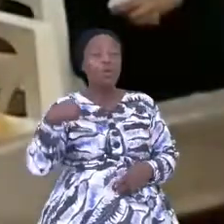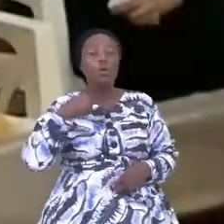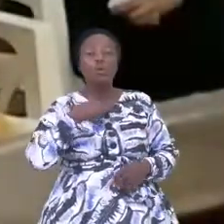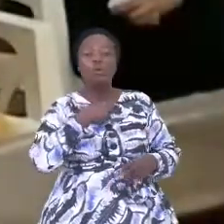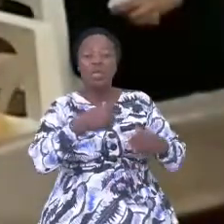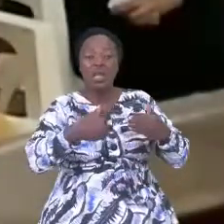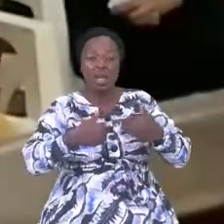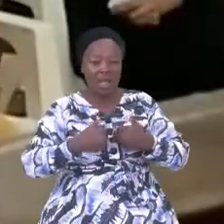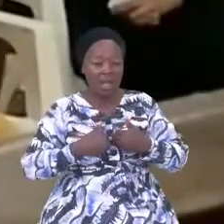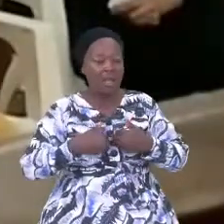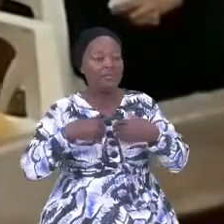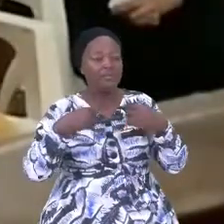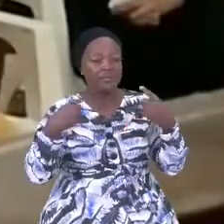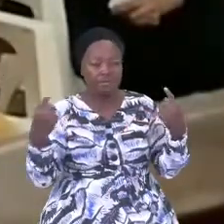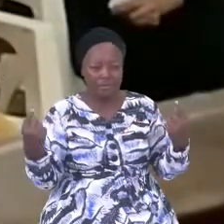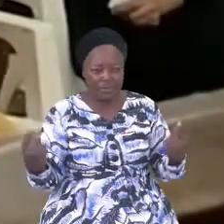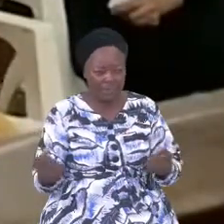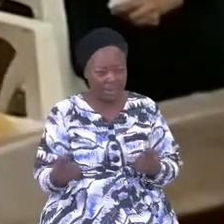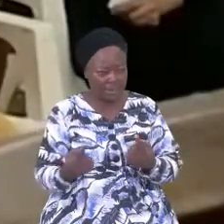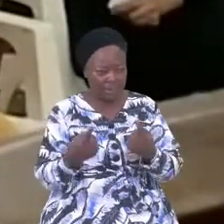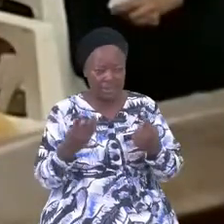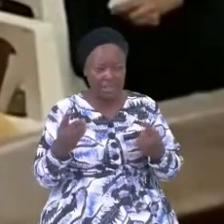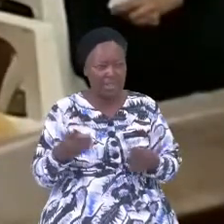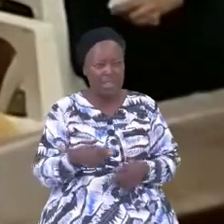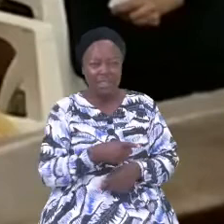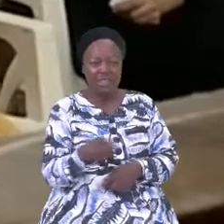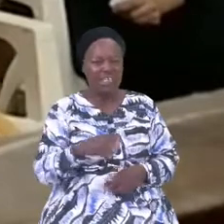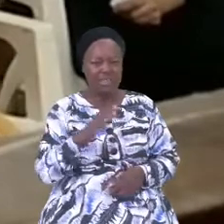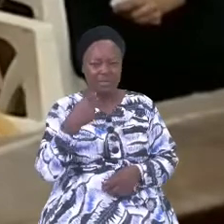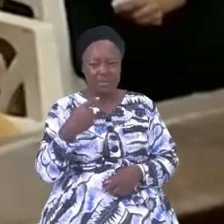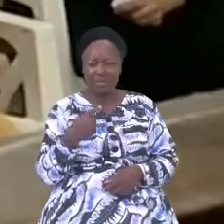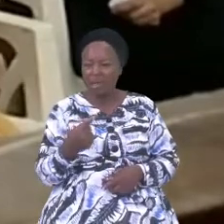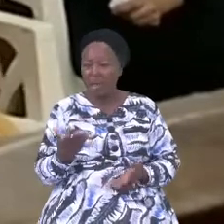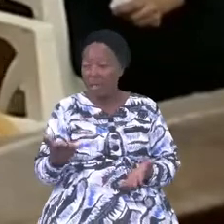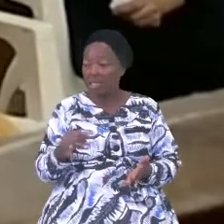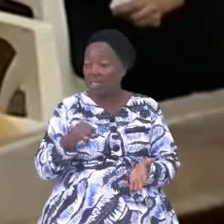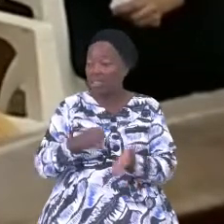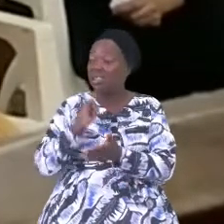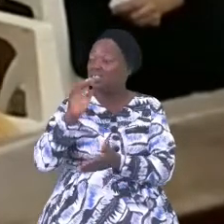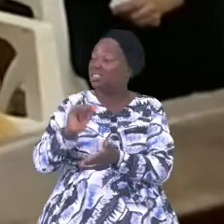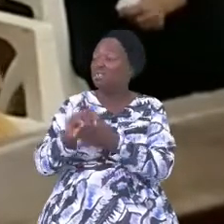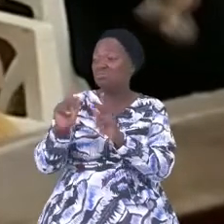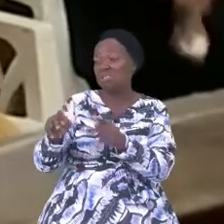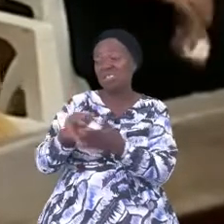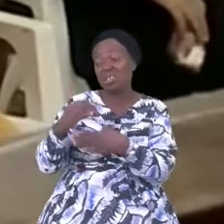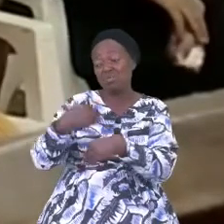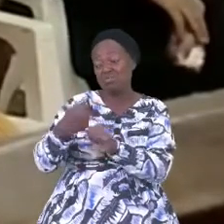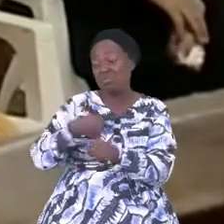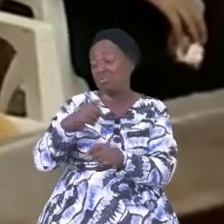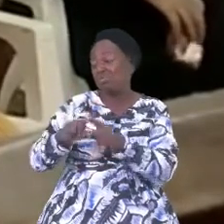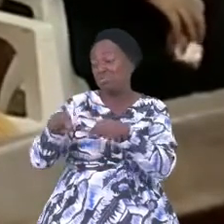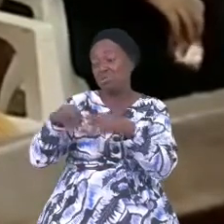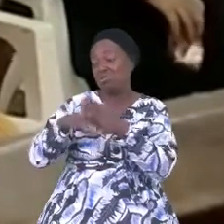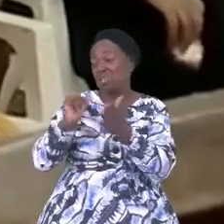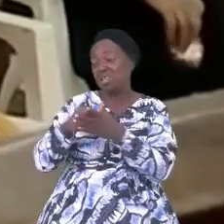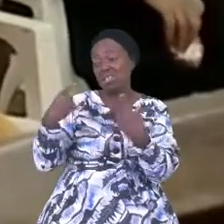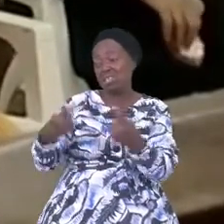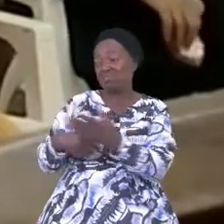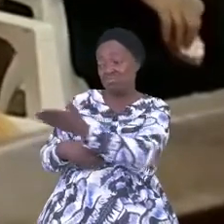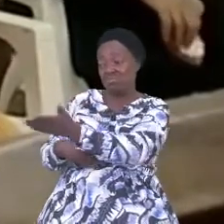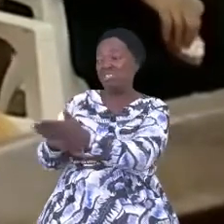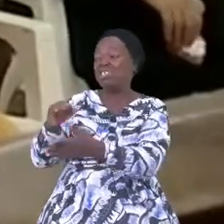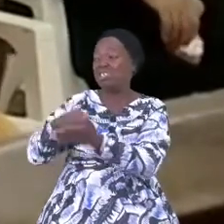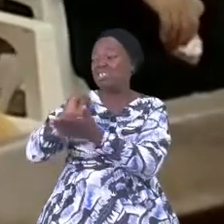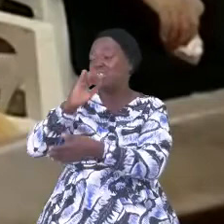have sinned." They didn't say, "So and so made me do it." They didn't say, "It's